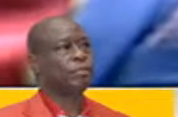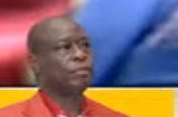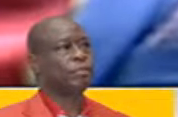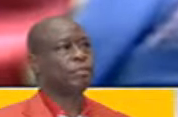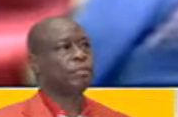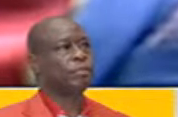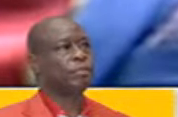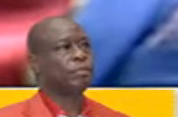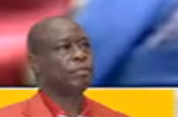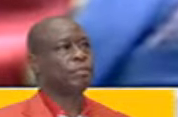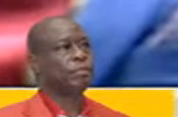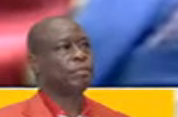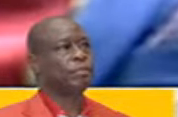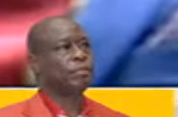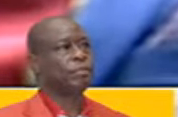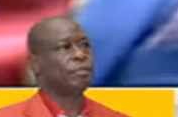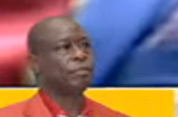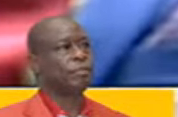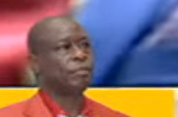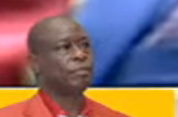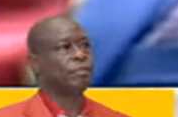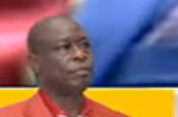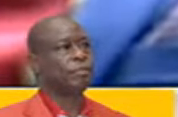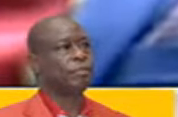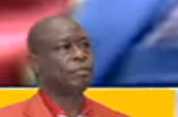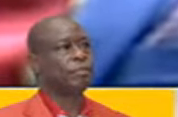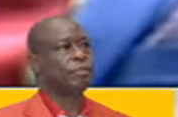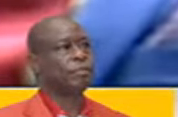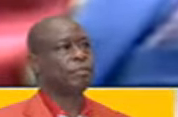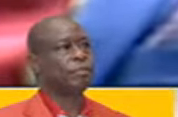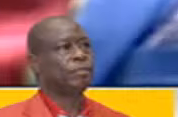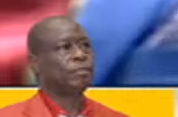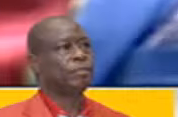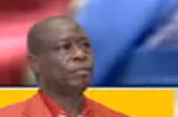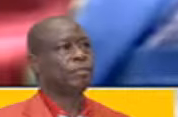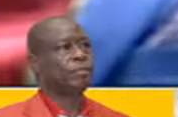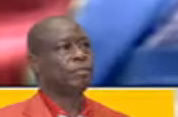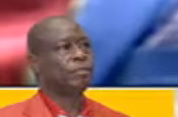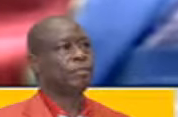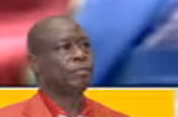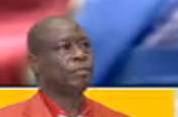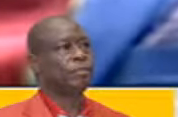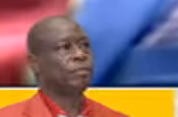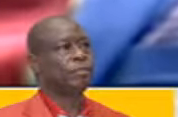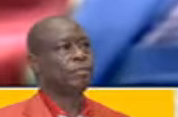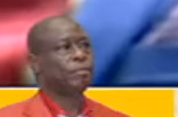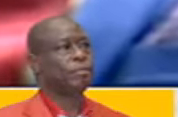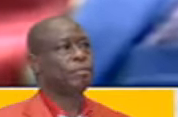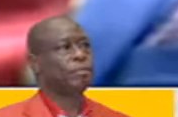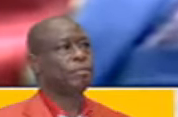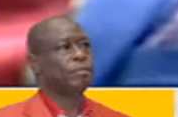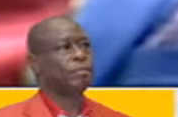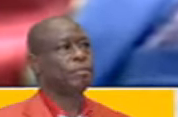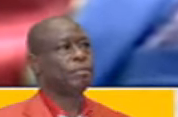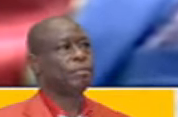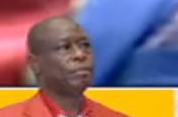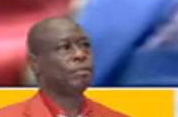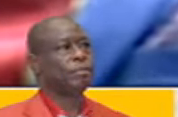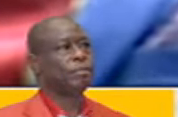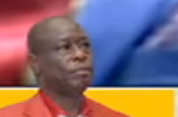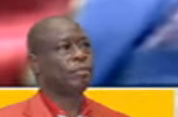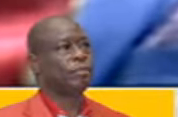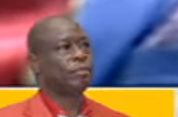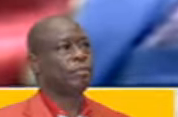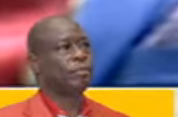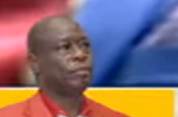bond. He goes ahead to state, Dr. Ikinu Rigathi, His Excellency Rigathi Gachagua's son called and